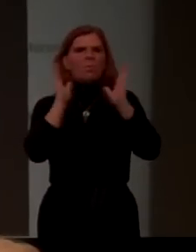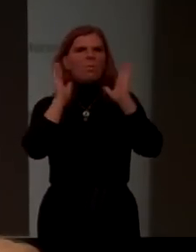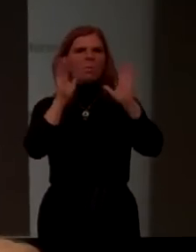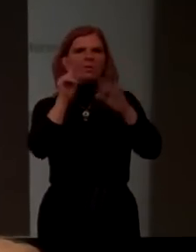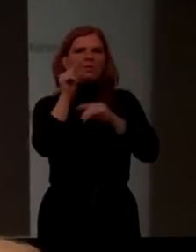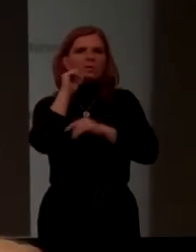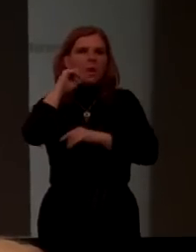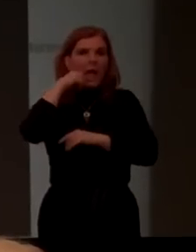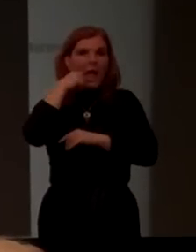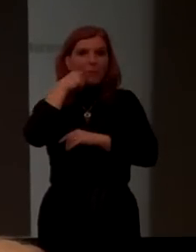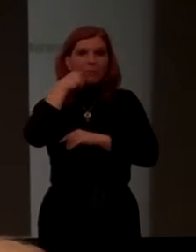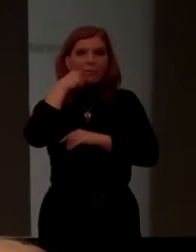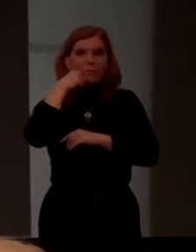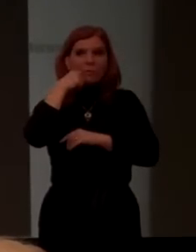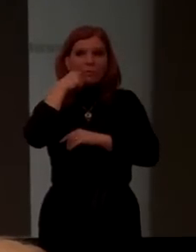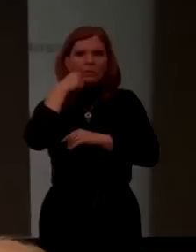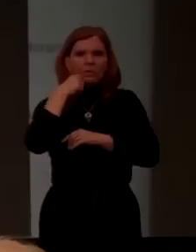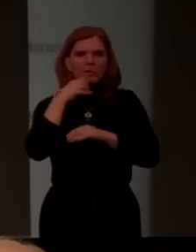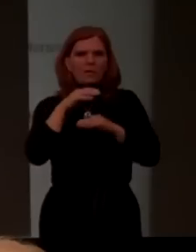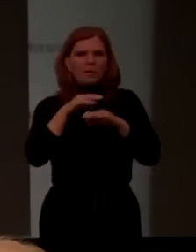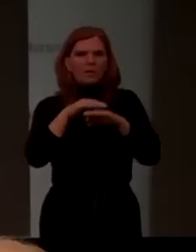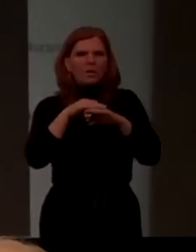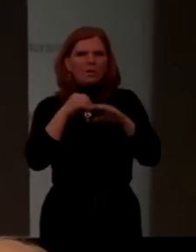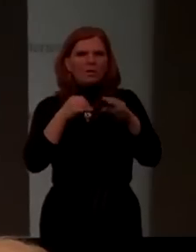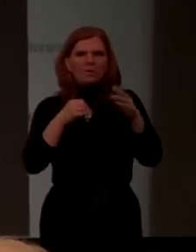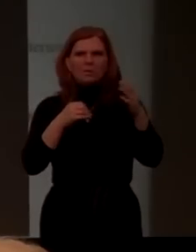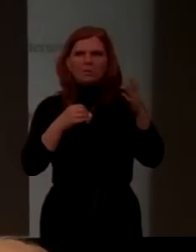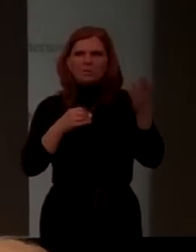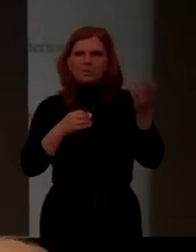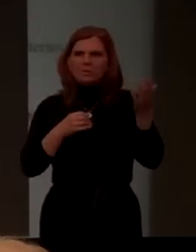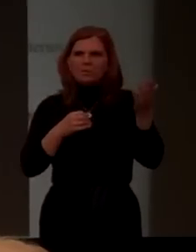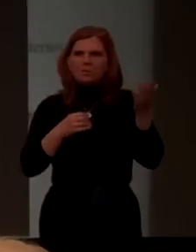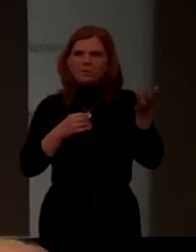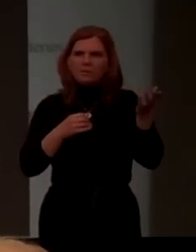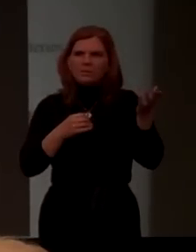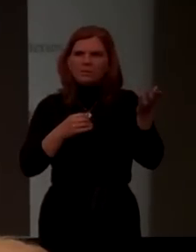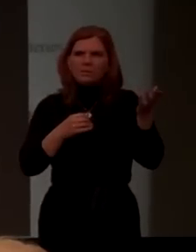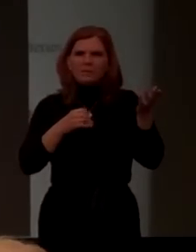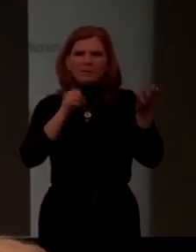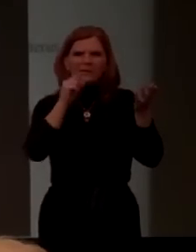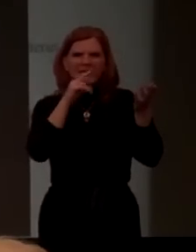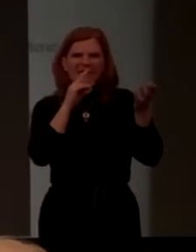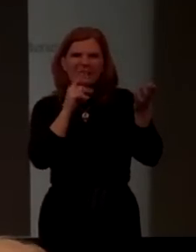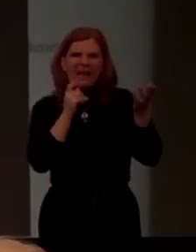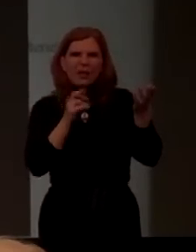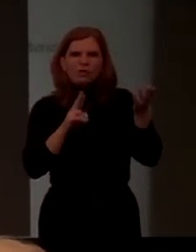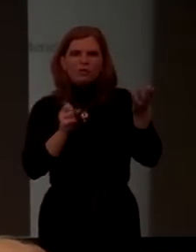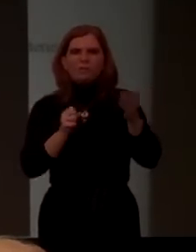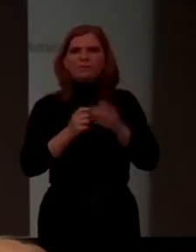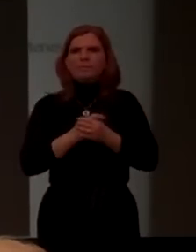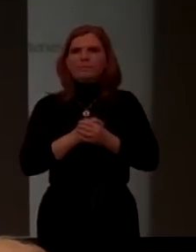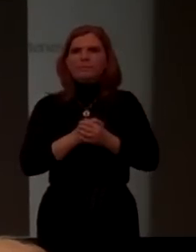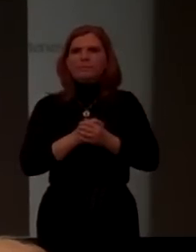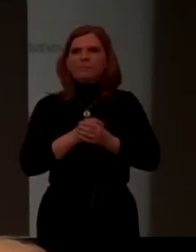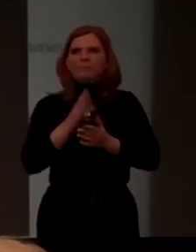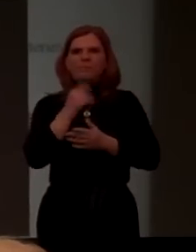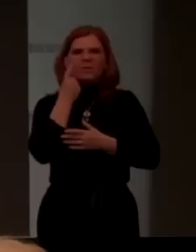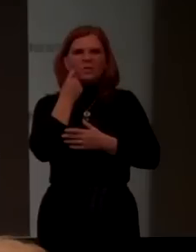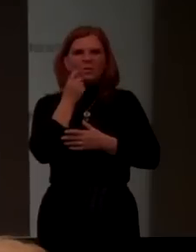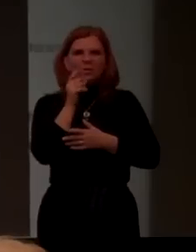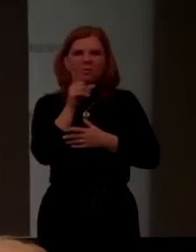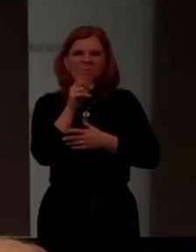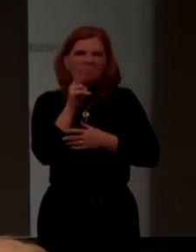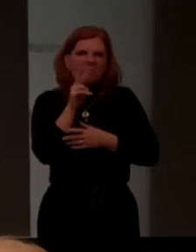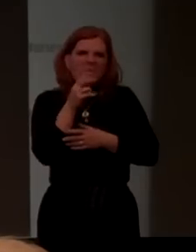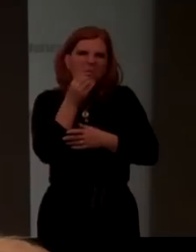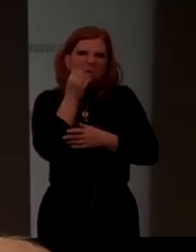the other day. They're called, what are they called? Snackers. And they're just like a